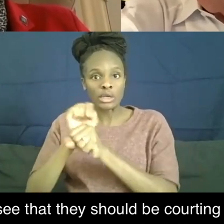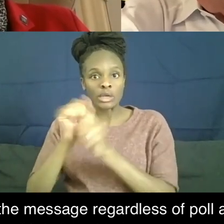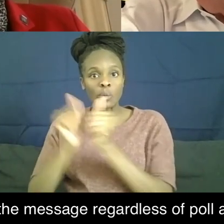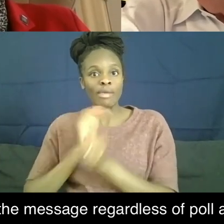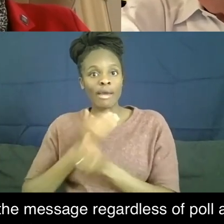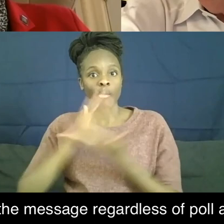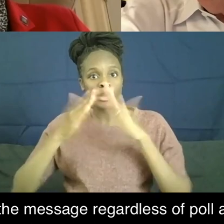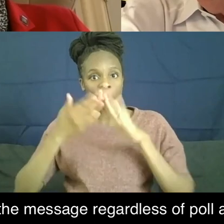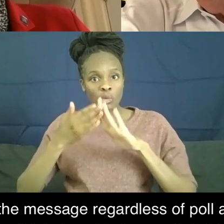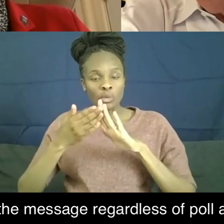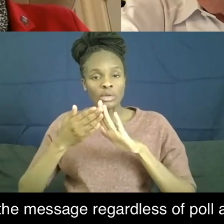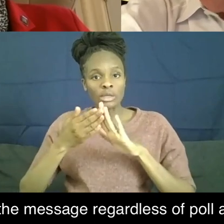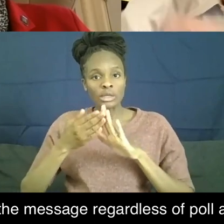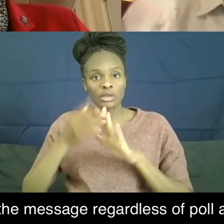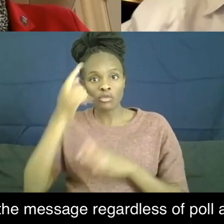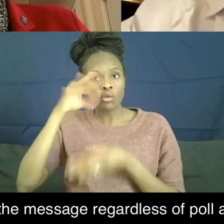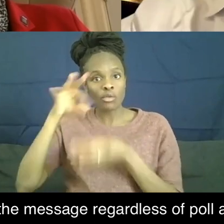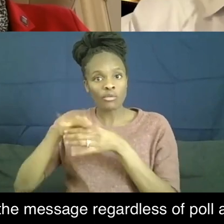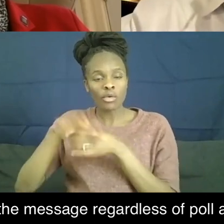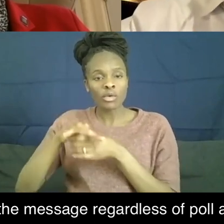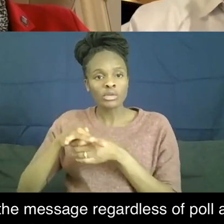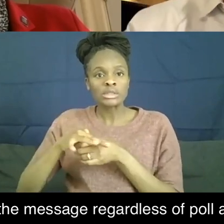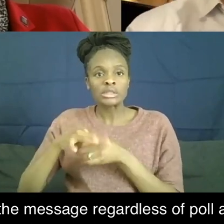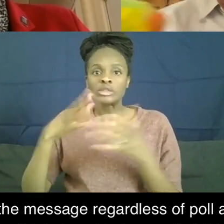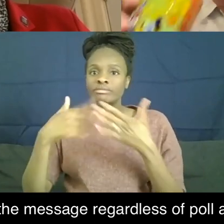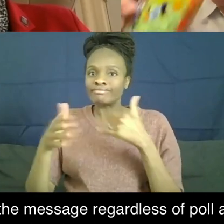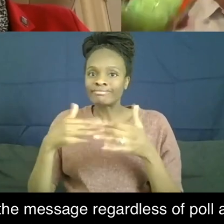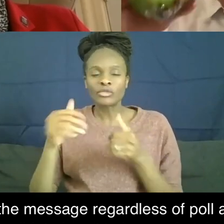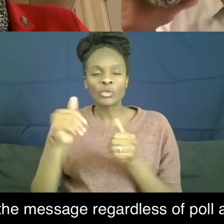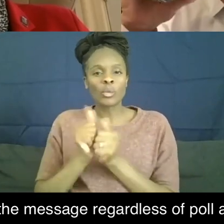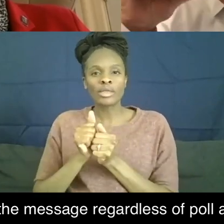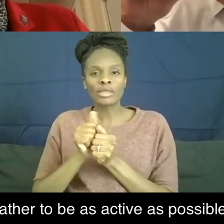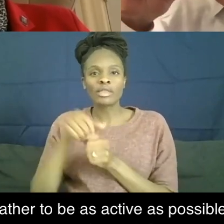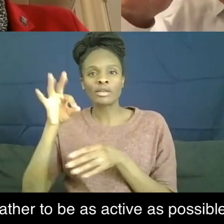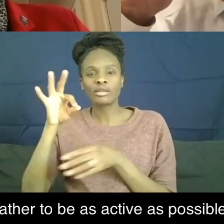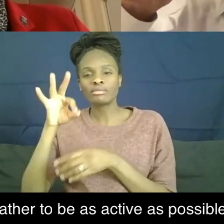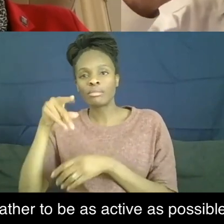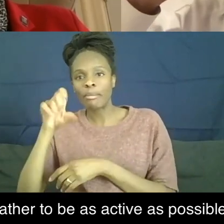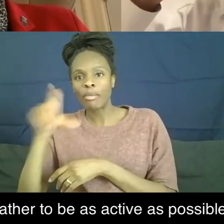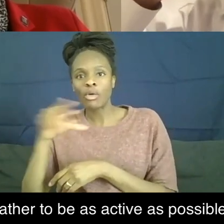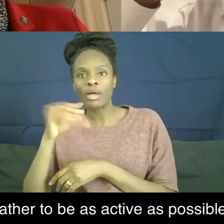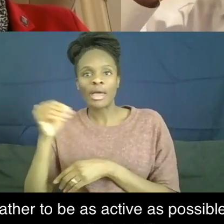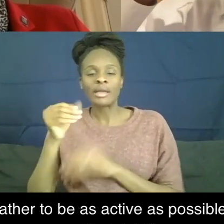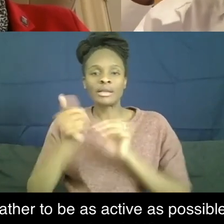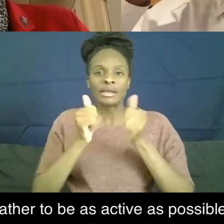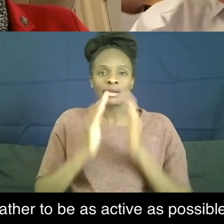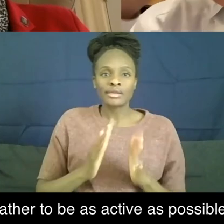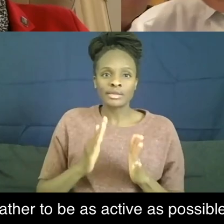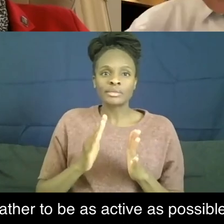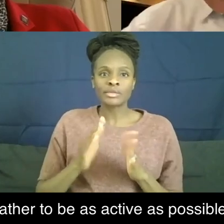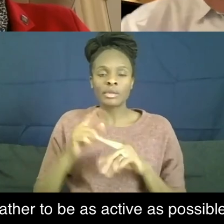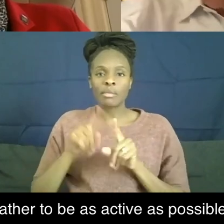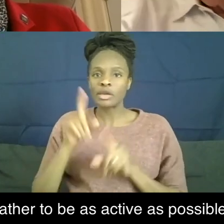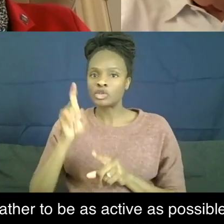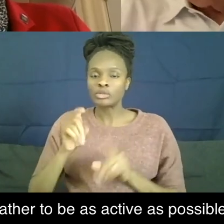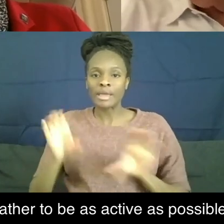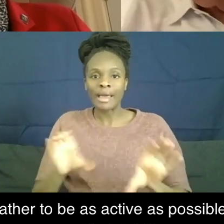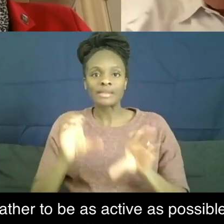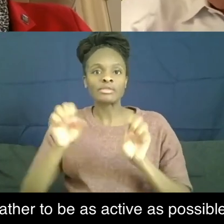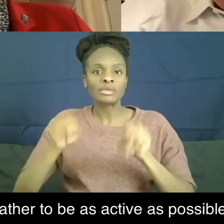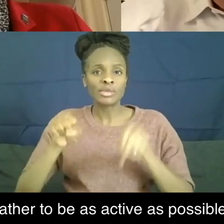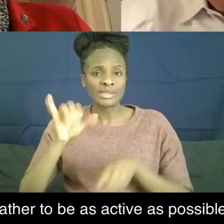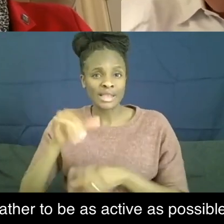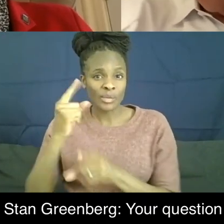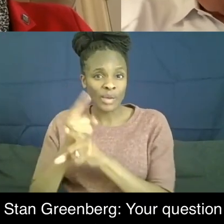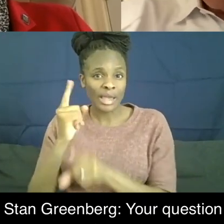I assume the message, regardless of poll and candidate, is not to be comfortable, but rather to be as active as possible. Is that right?